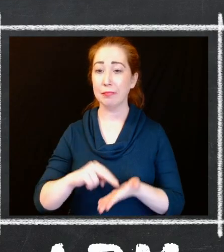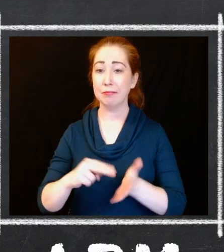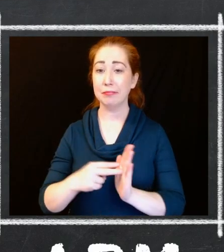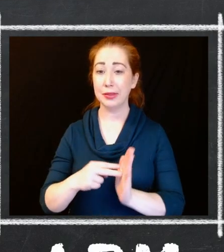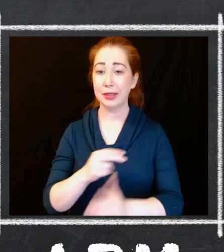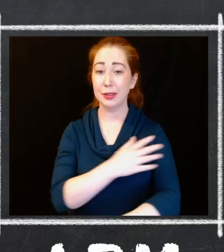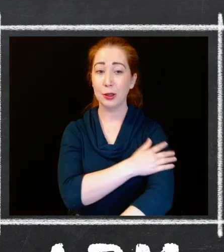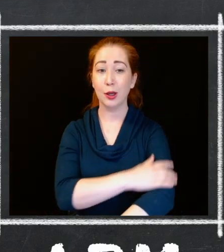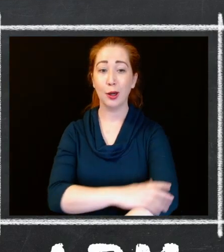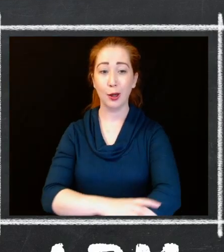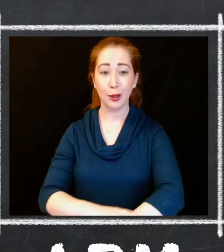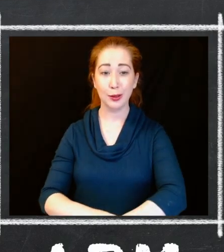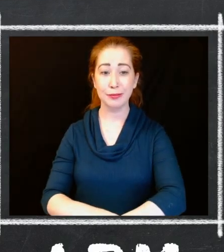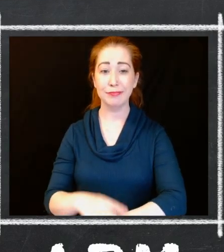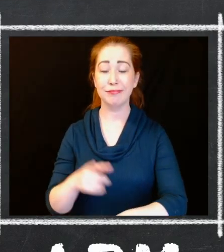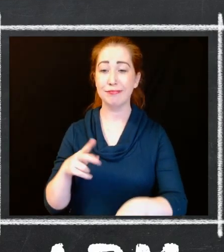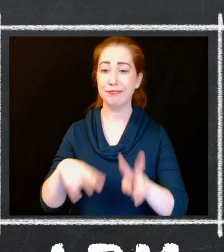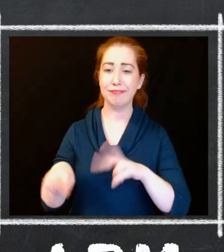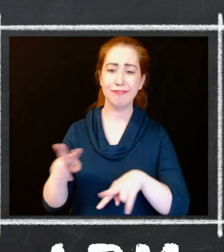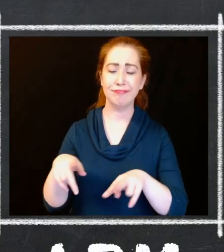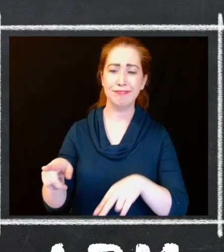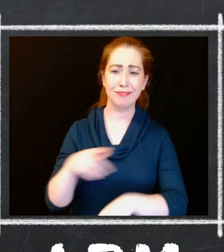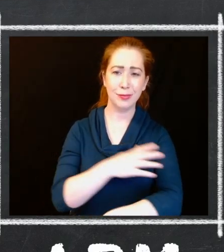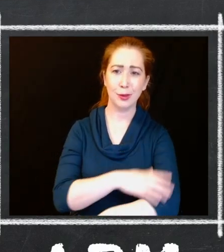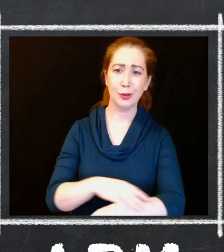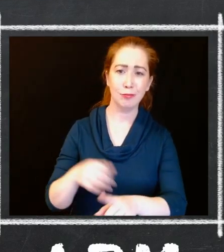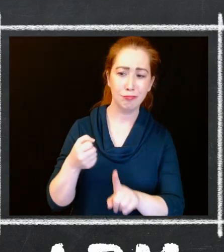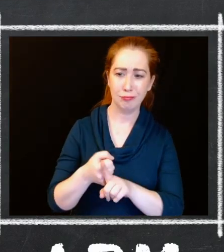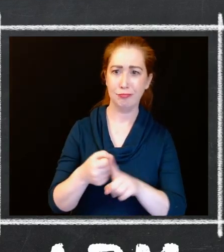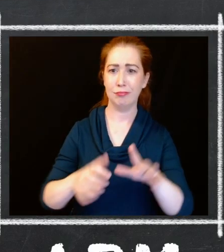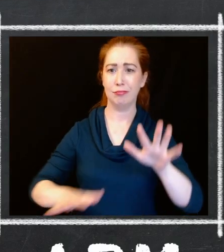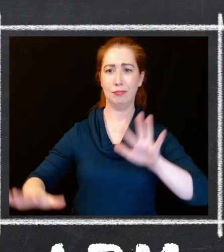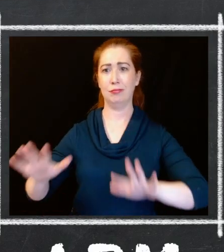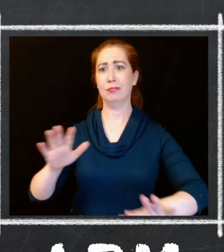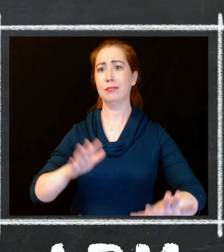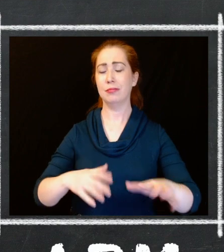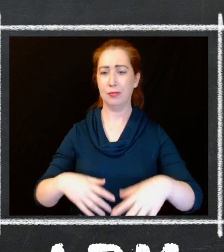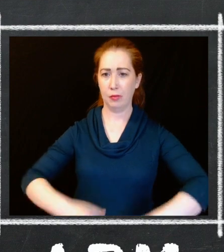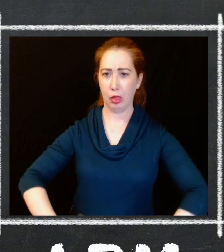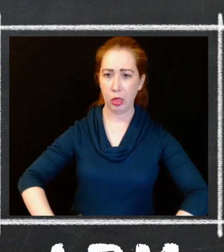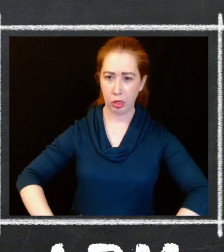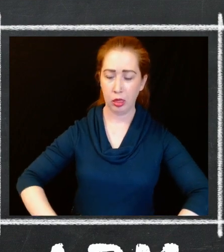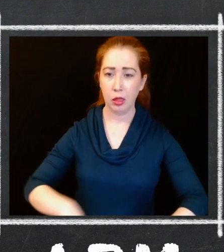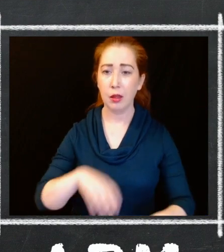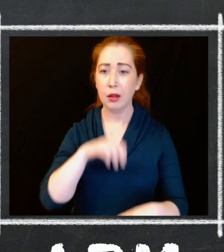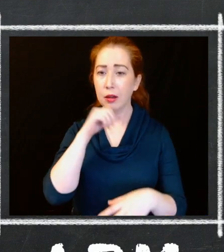A is for arms. Look for sudden change in arm mobility or strength.